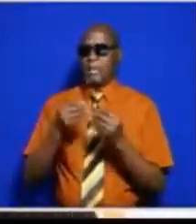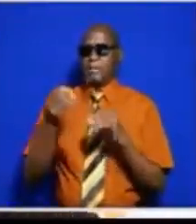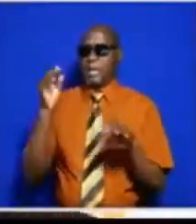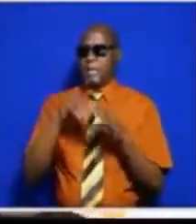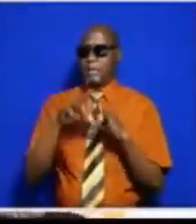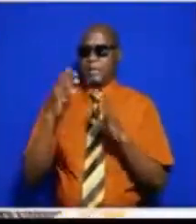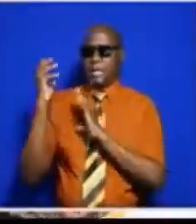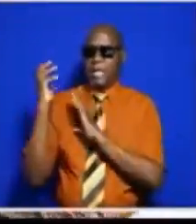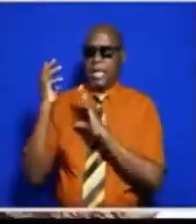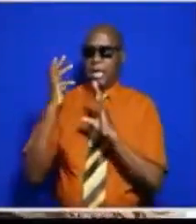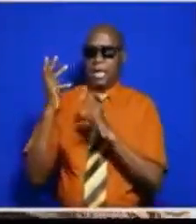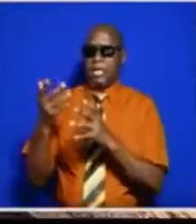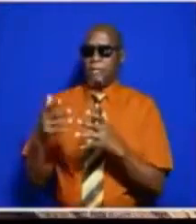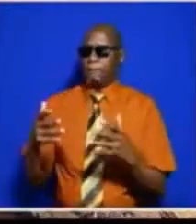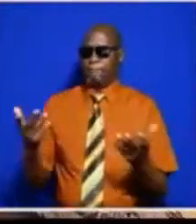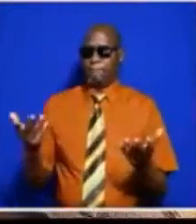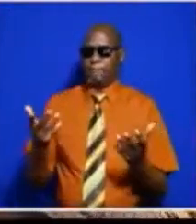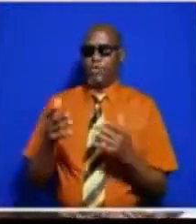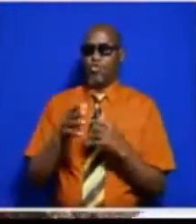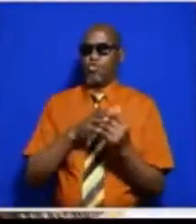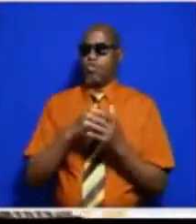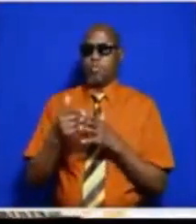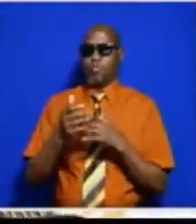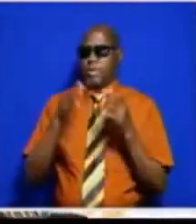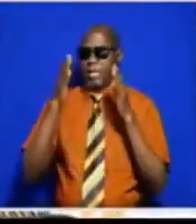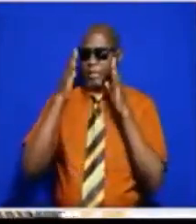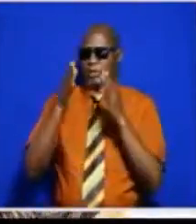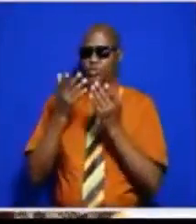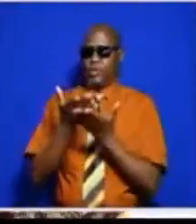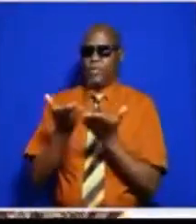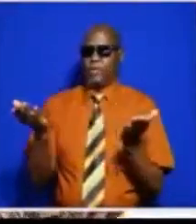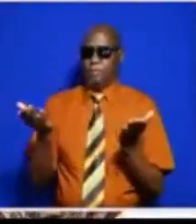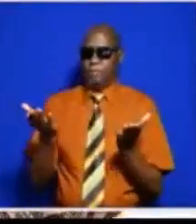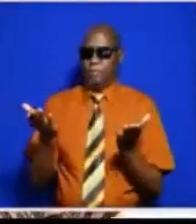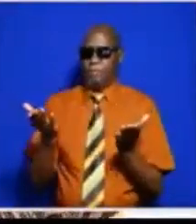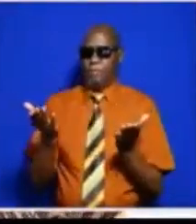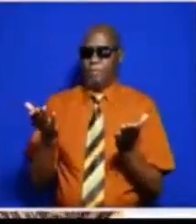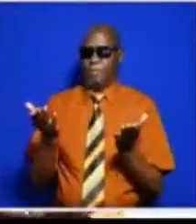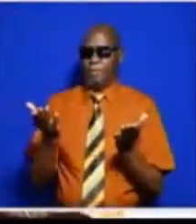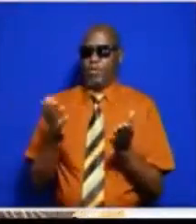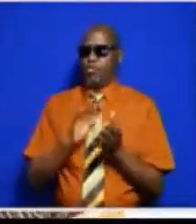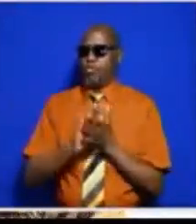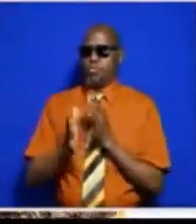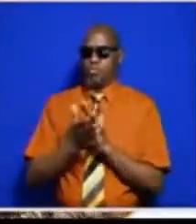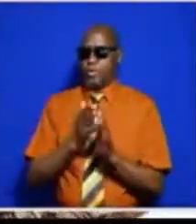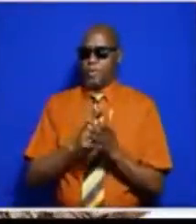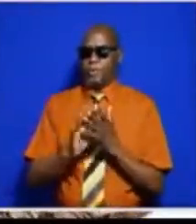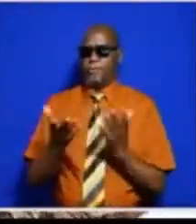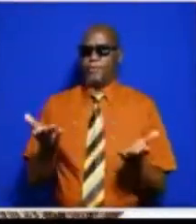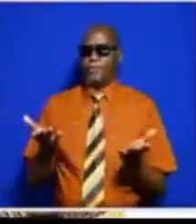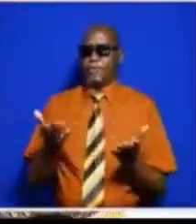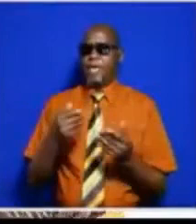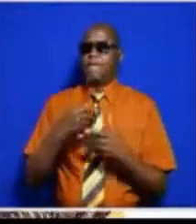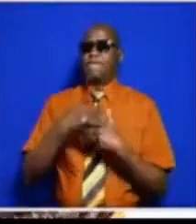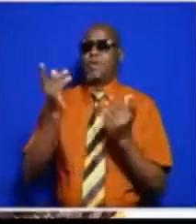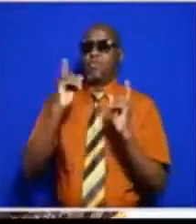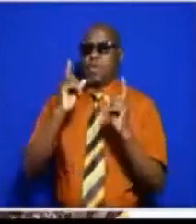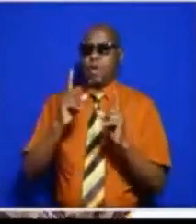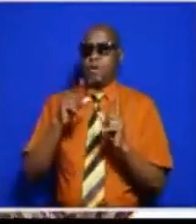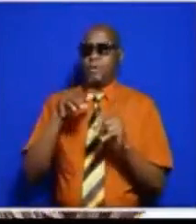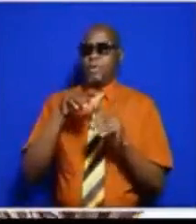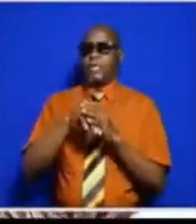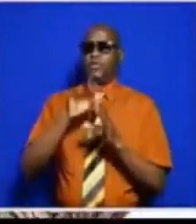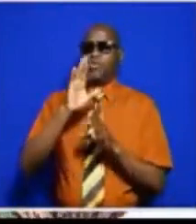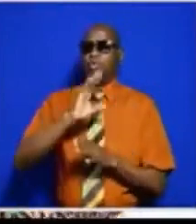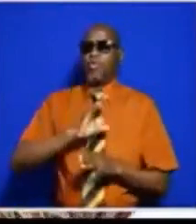them, and nobody pays attention in all those parks, outside, everywhere, even in your